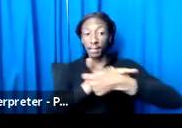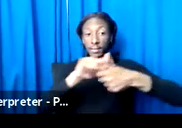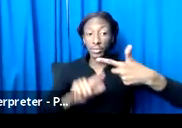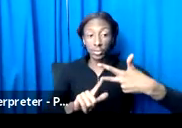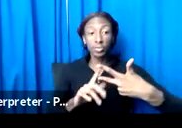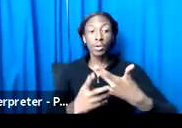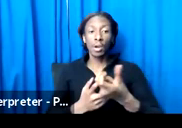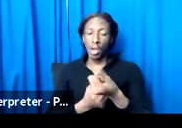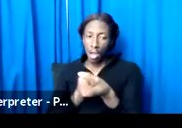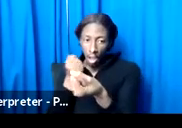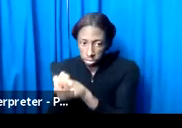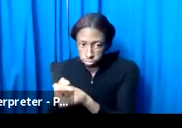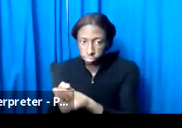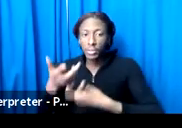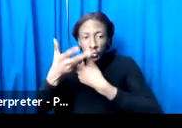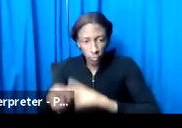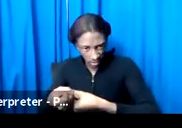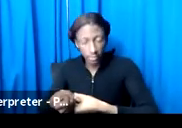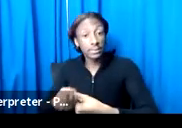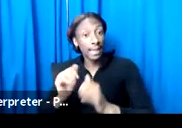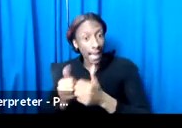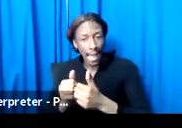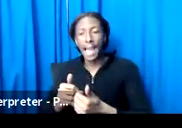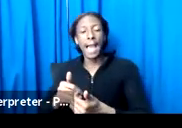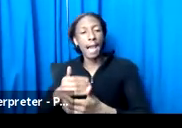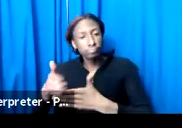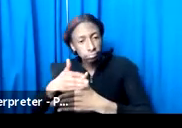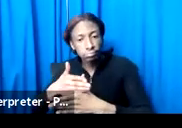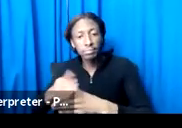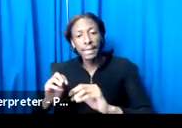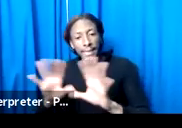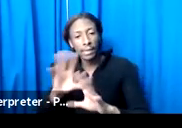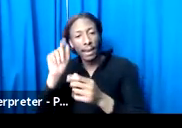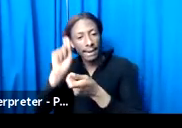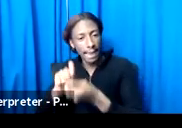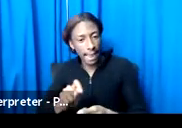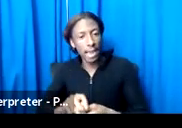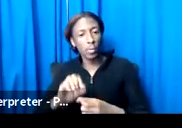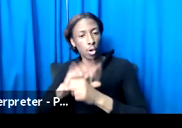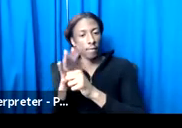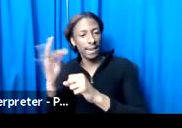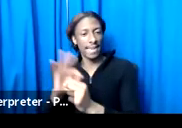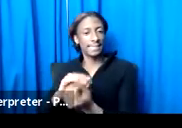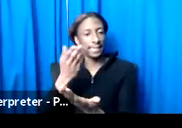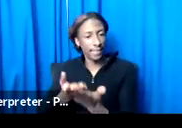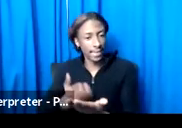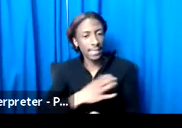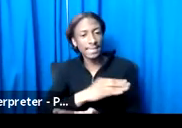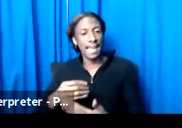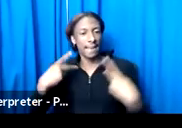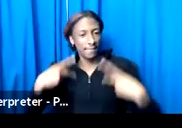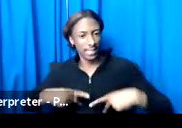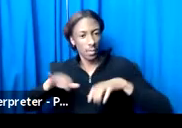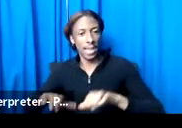trust through regularly sharing clear and accurate COVID-19 vaccine information and taking visible actions to